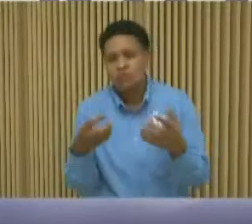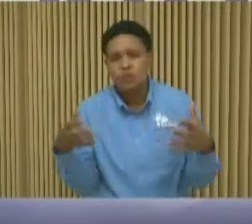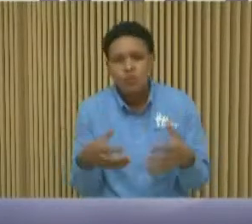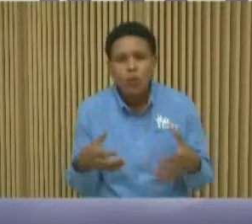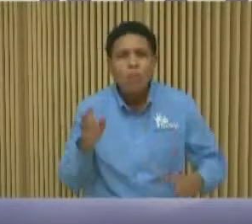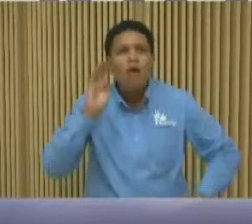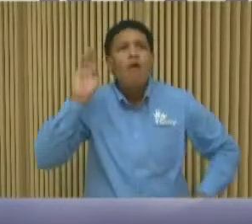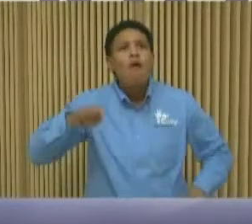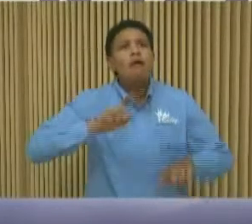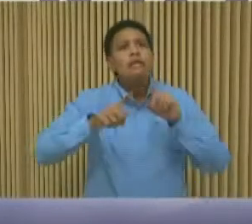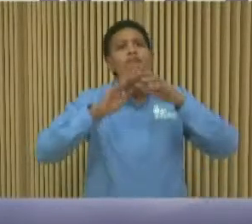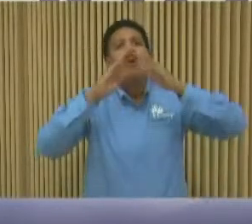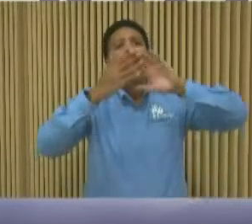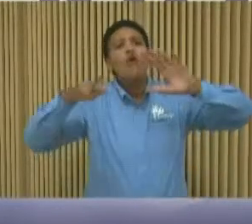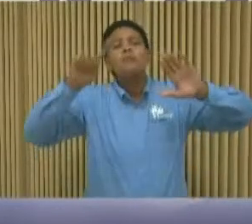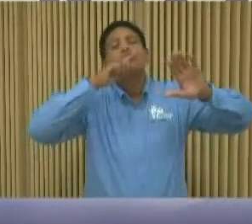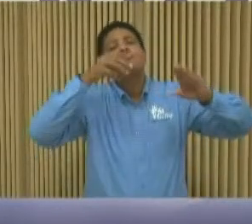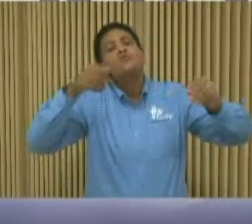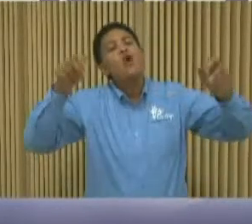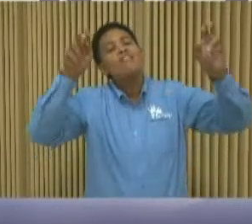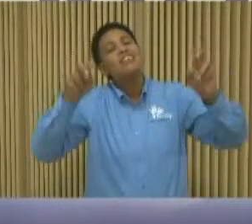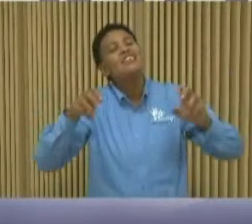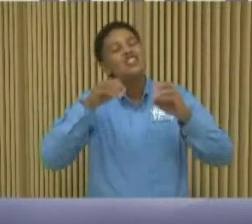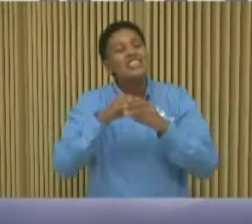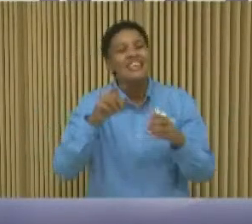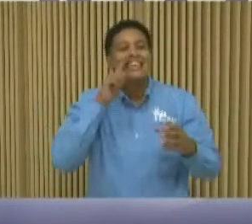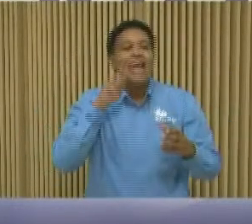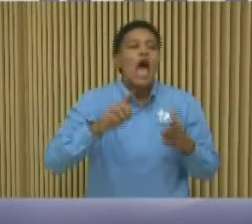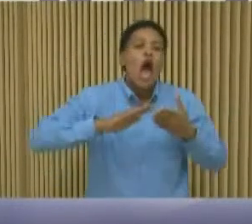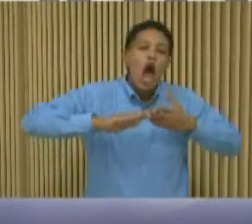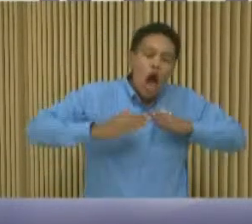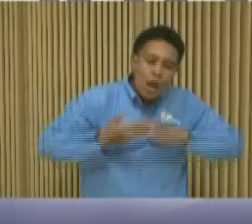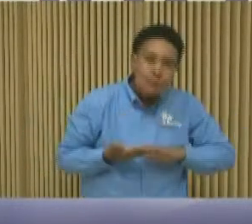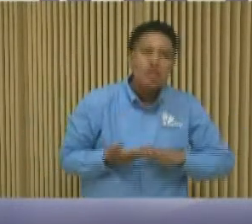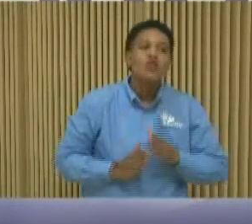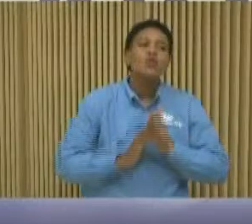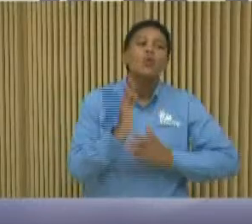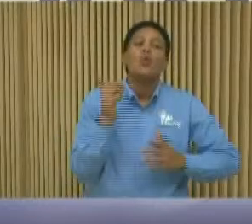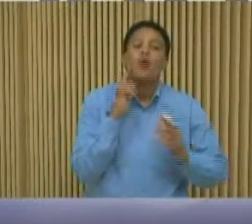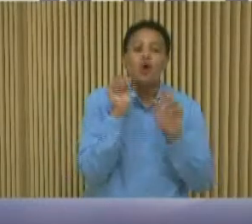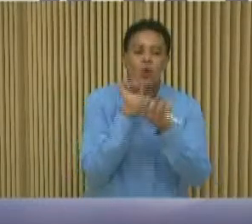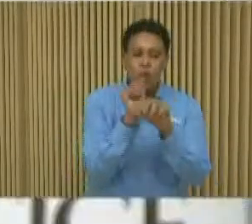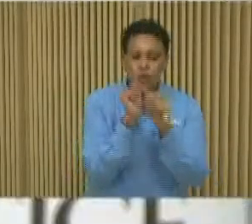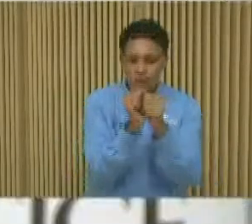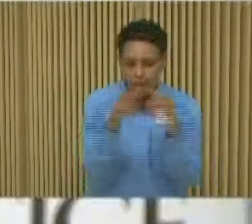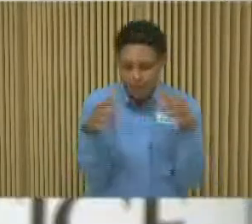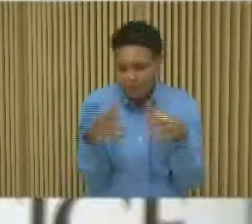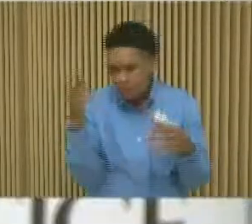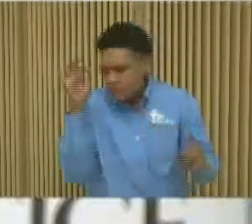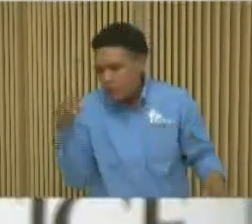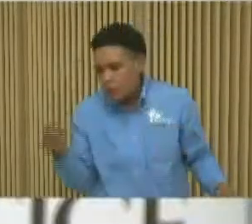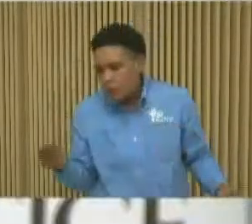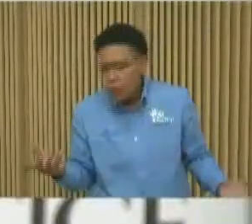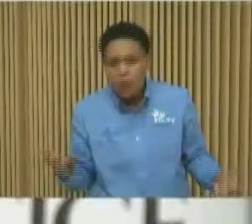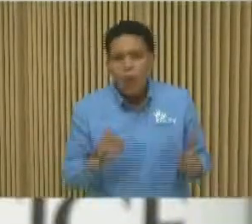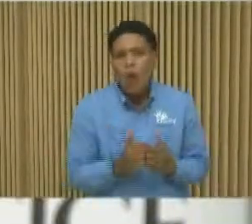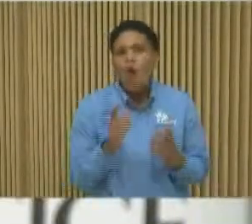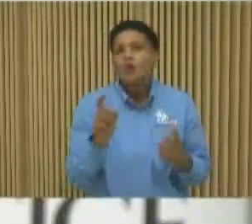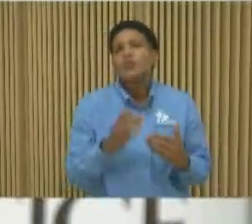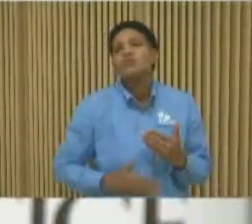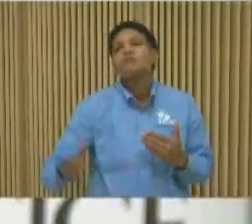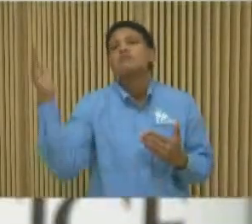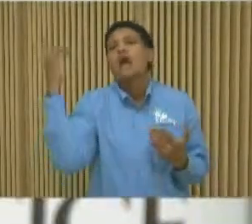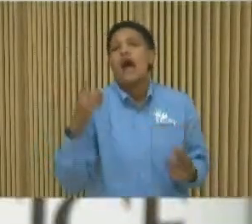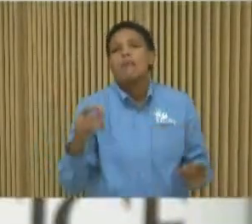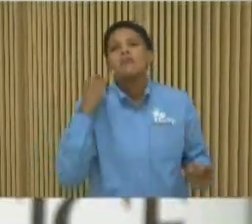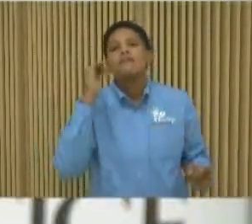indigenous communities settle matters in a community by getting together and deciding how things should happen. And